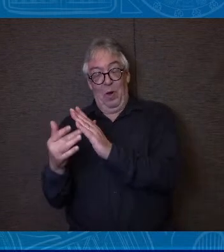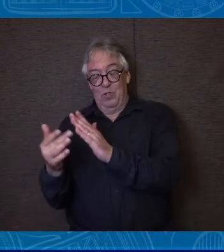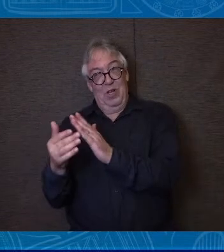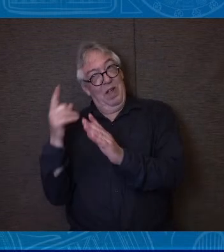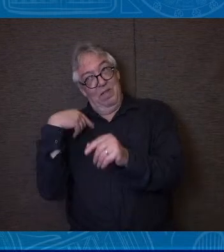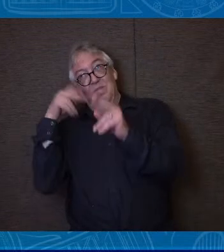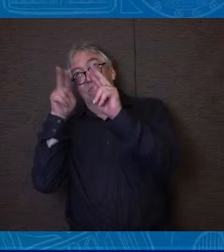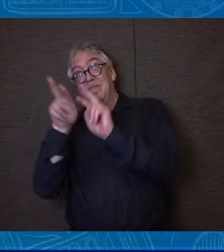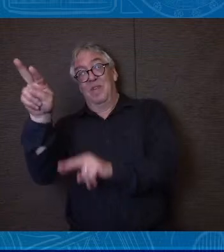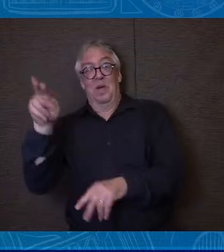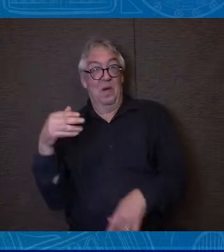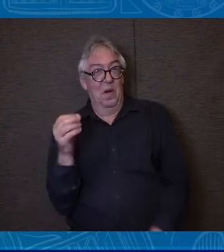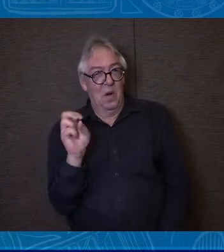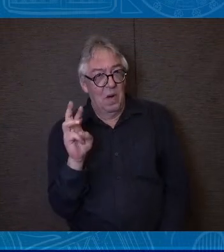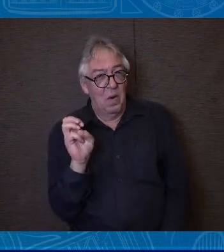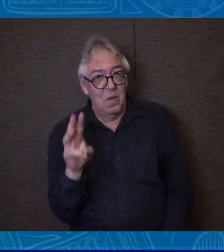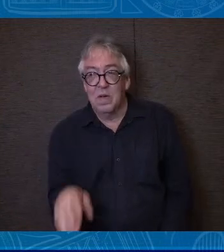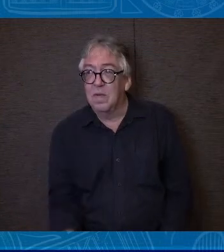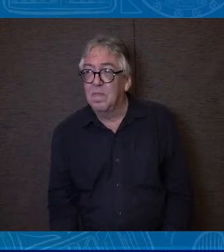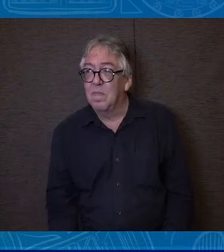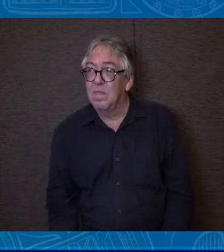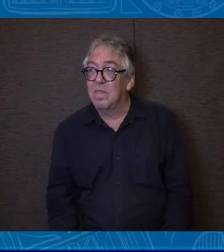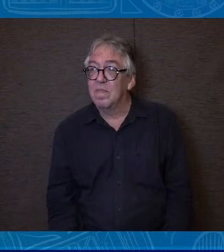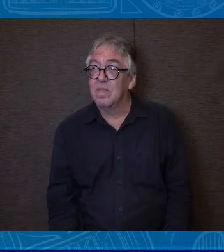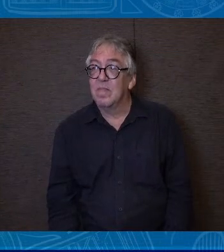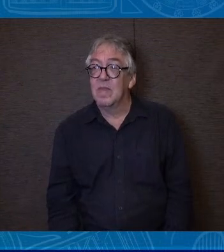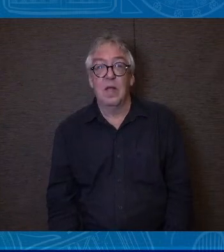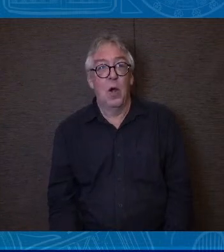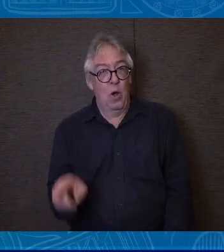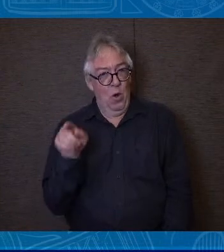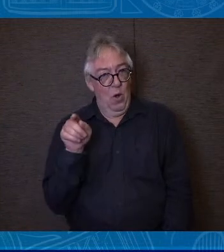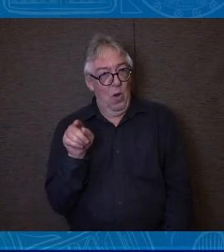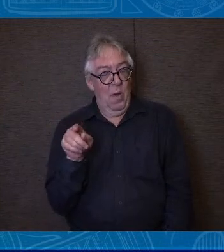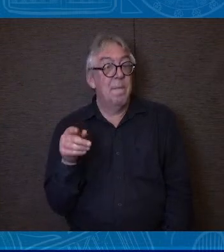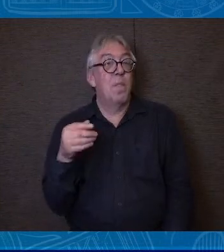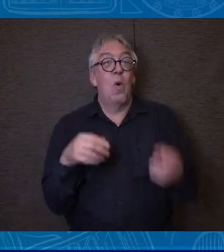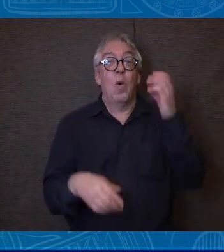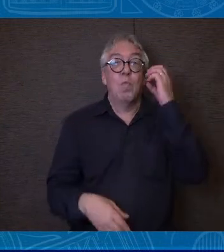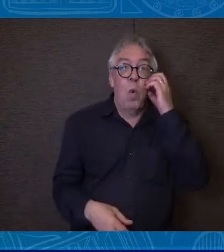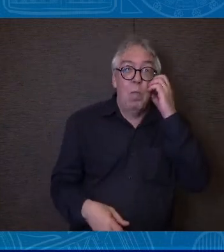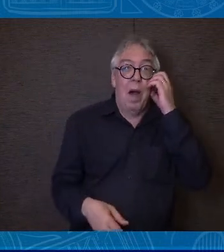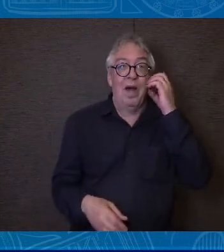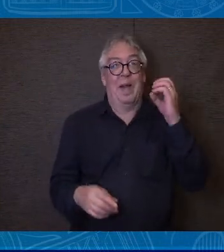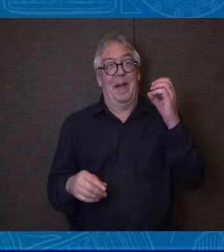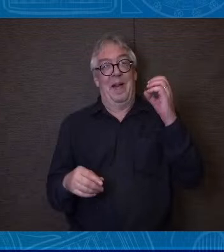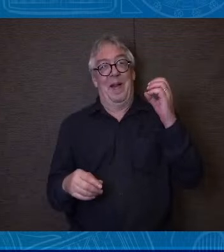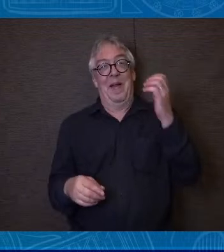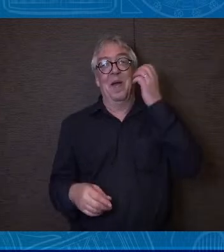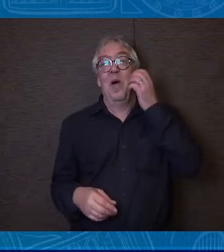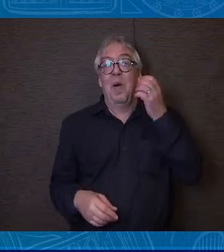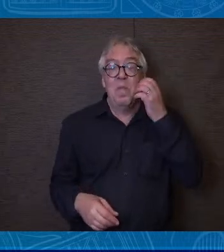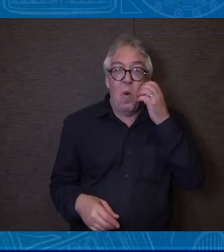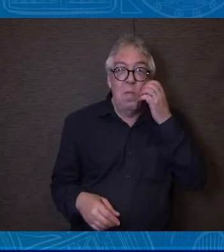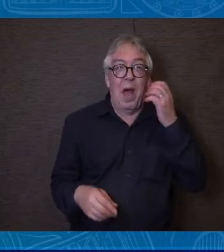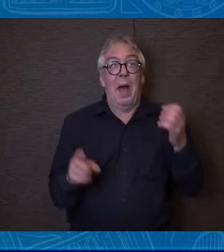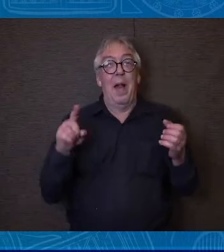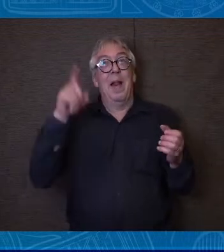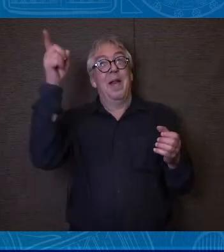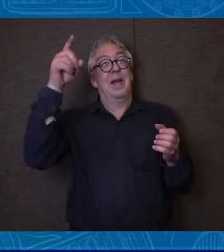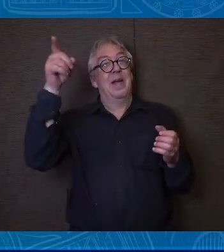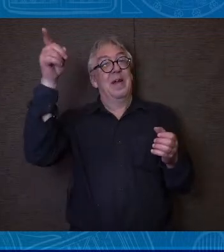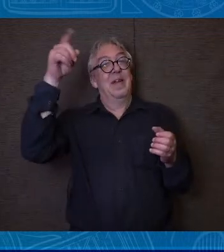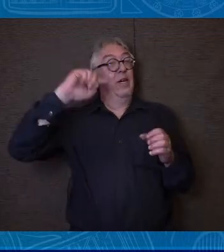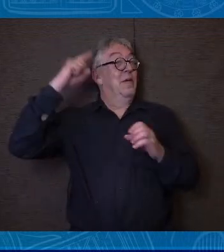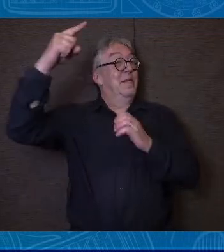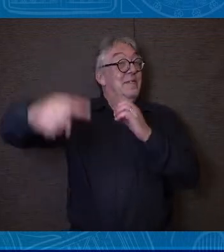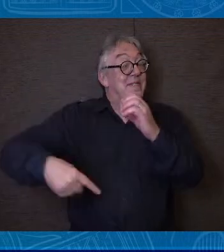mentioned, that traditionally there's been a lot of sort of competition between mobile and satellite, and I think here we really see it's coming together, and